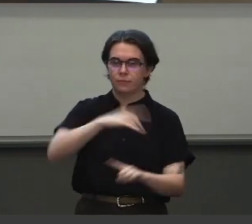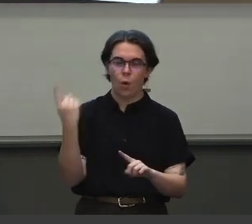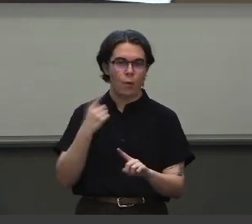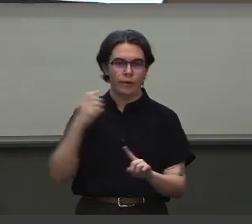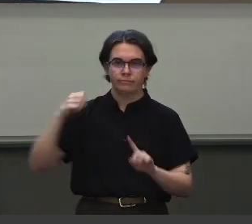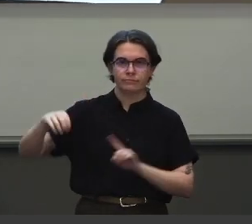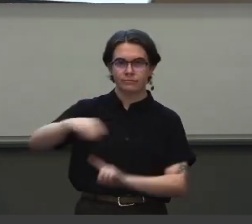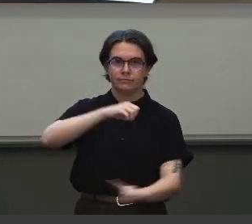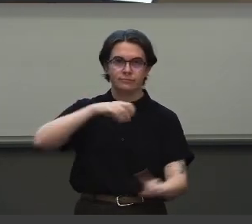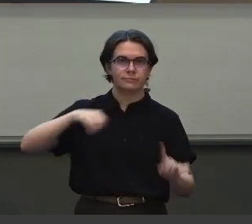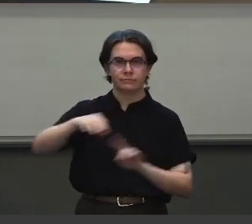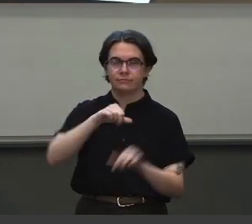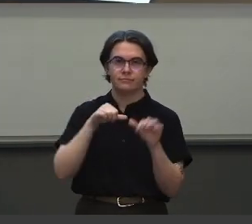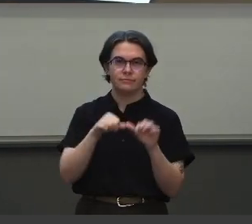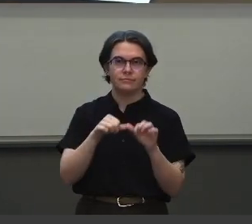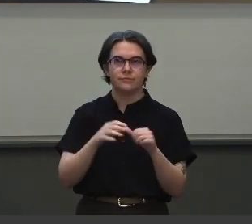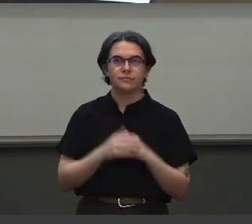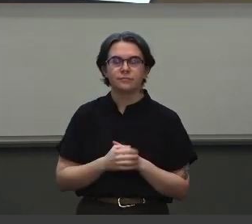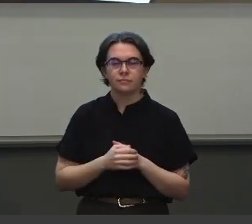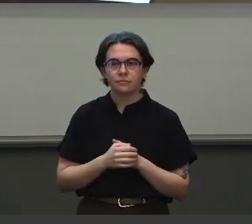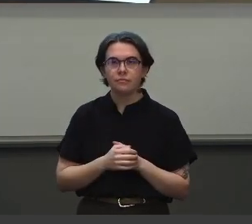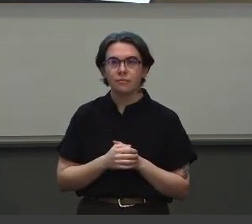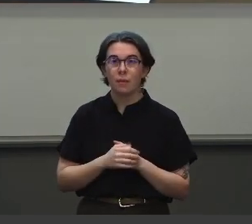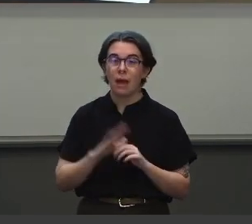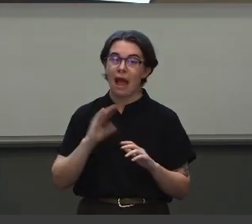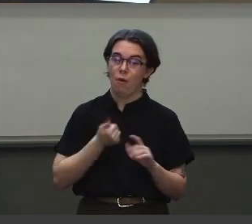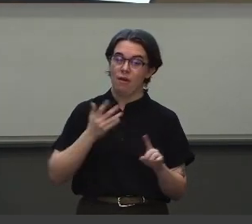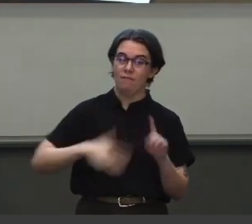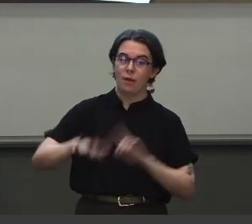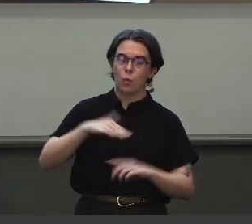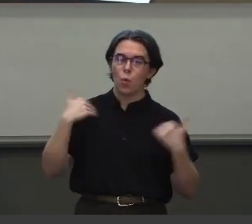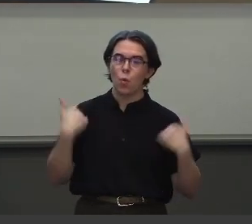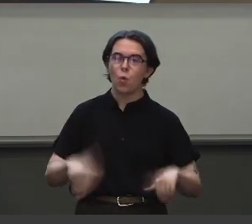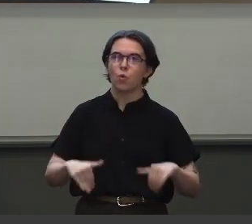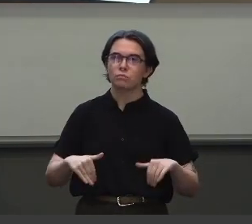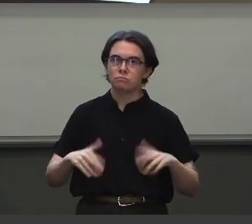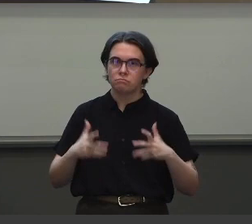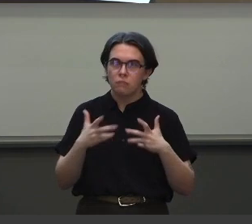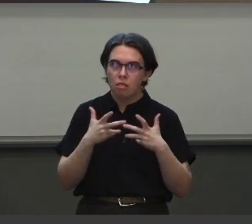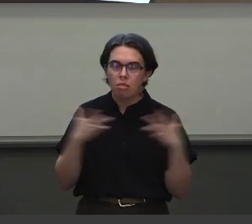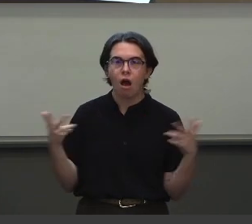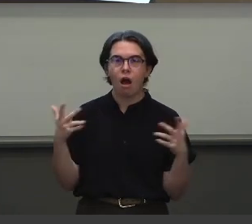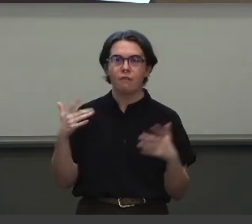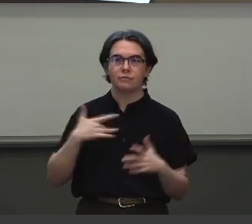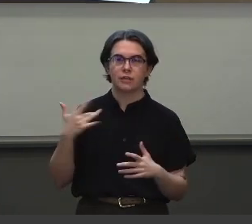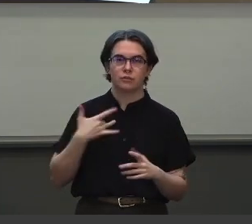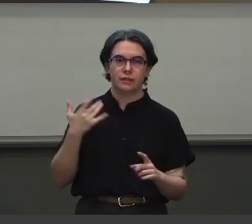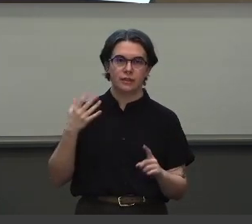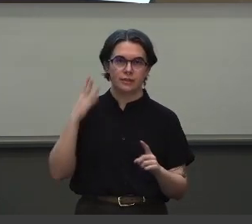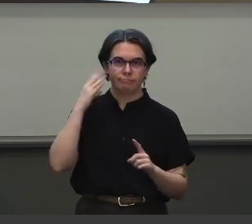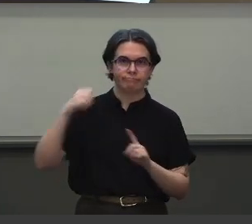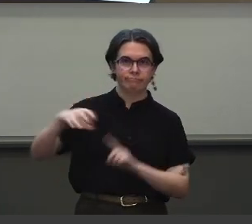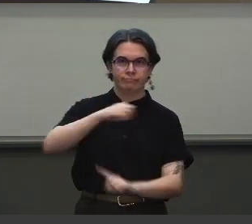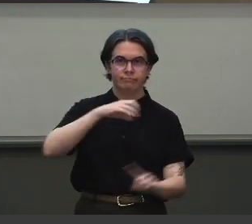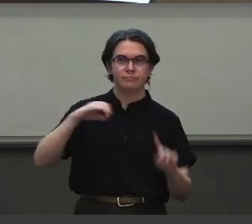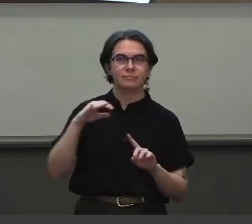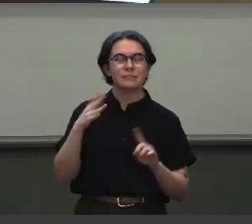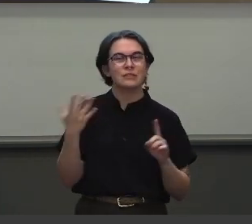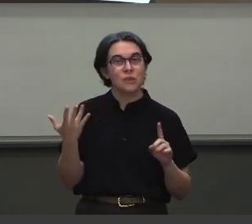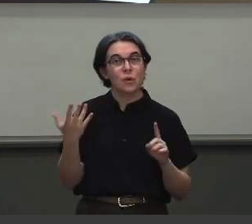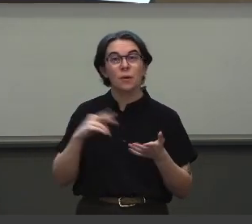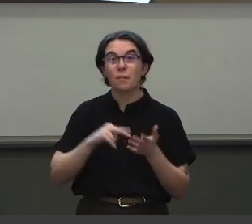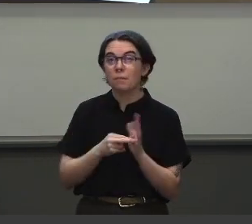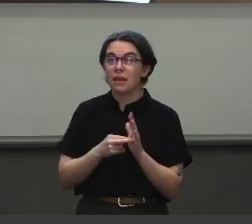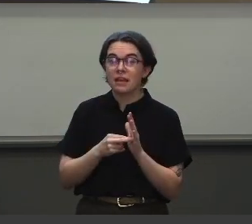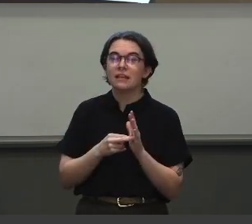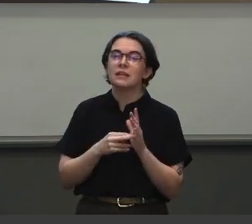such sensory-rich environments, differences in sensory processing have the potential to have dramatic effects on our